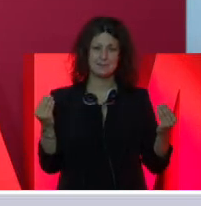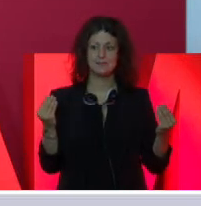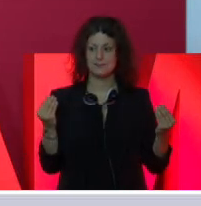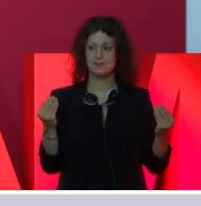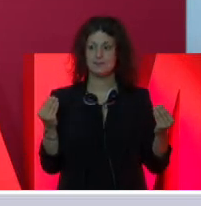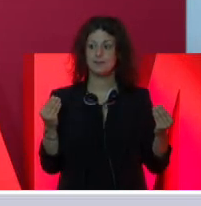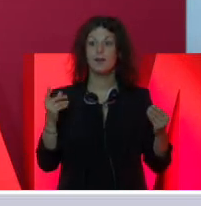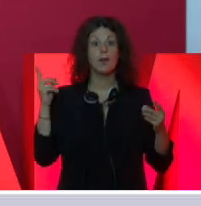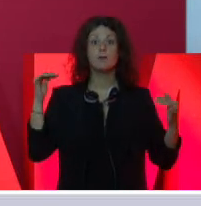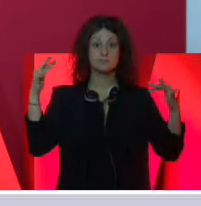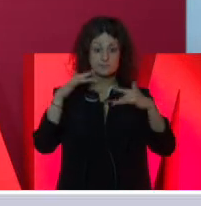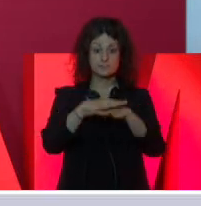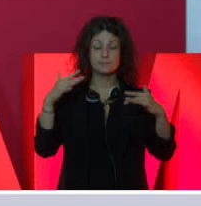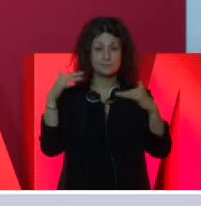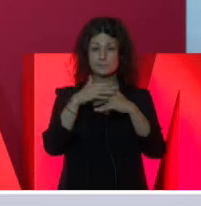at the end you will have